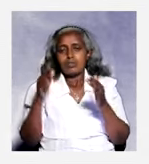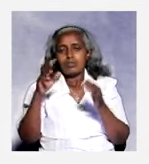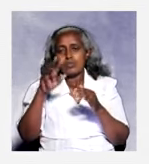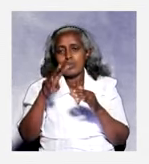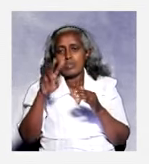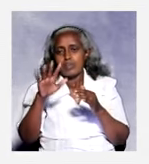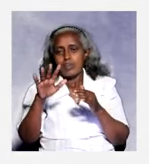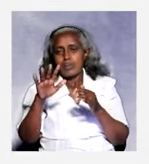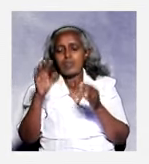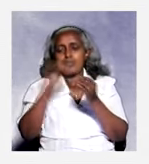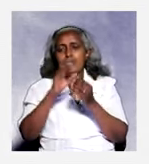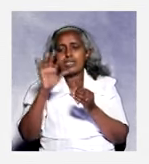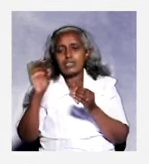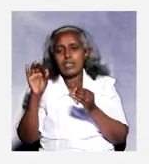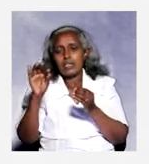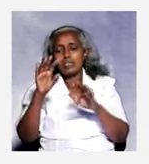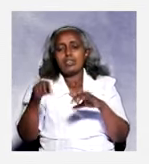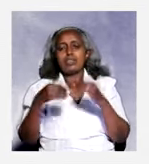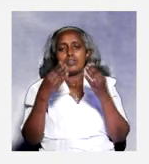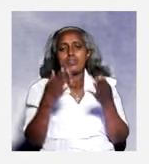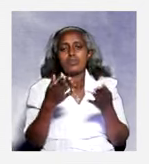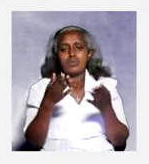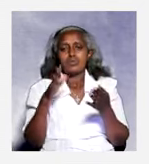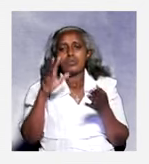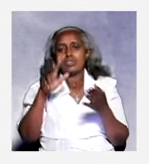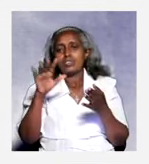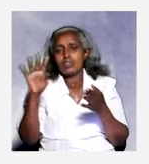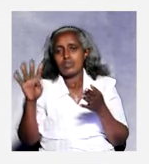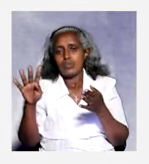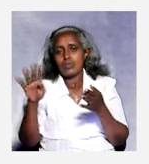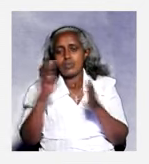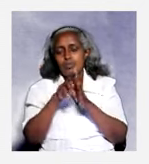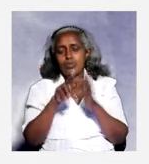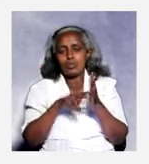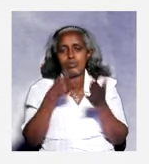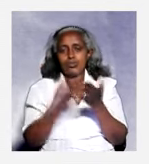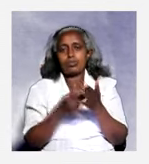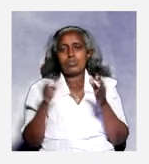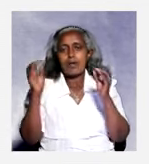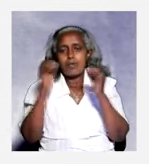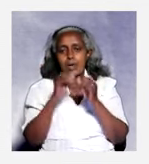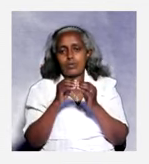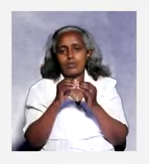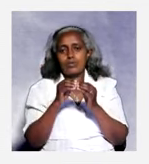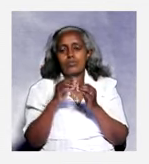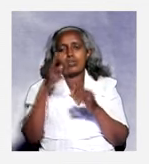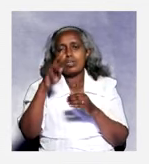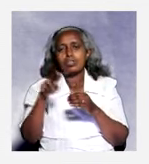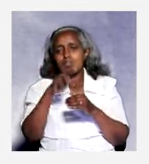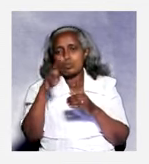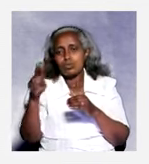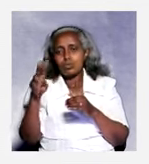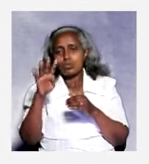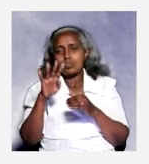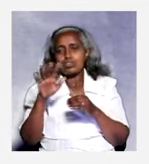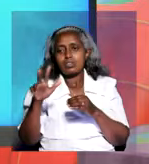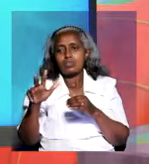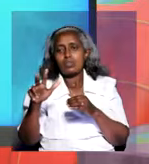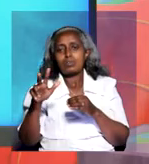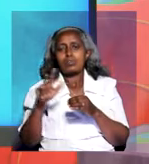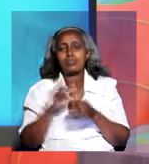25 plus 9, it gives you 34 units. So, the magnitude will be this, the square root of 34